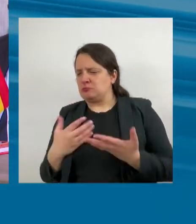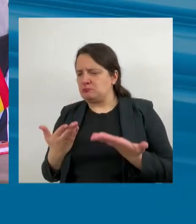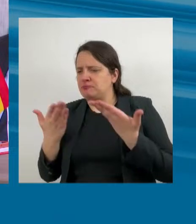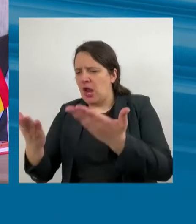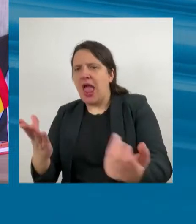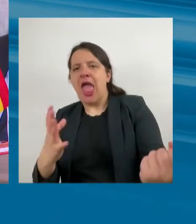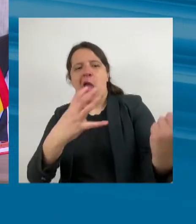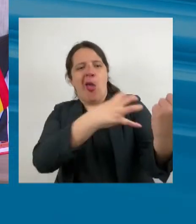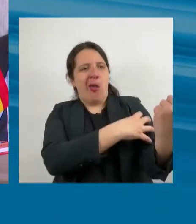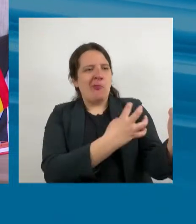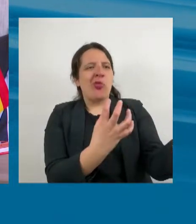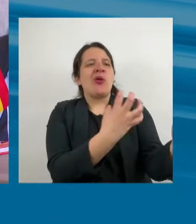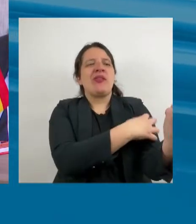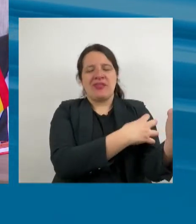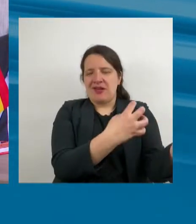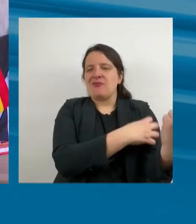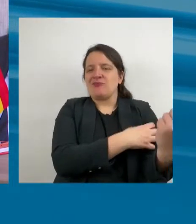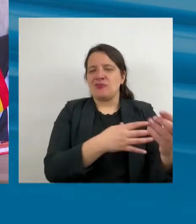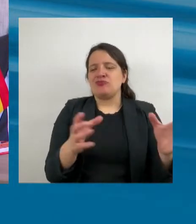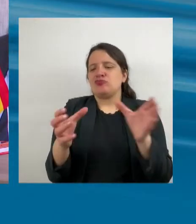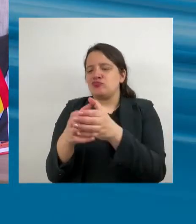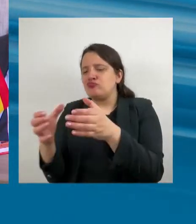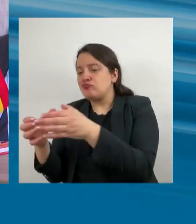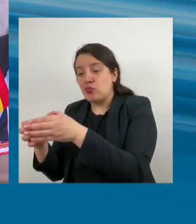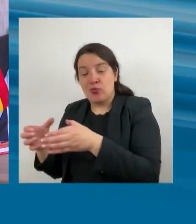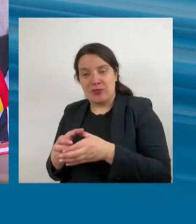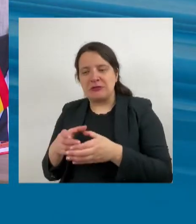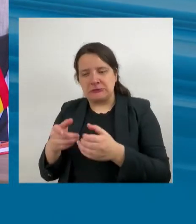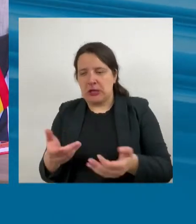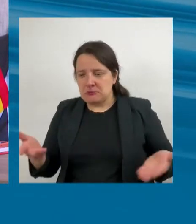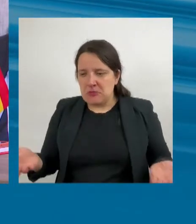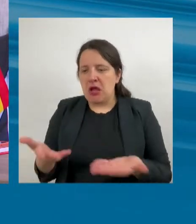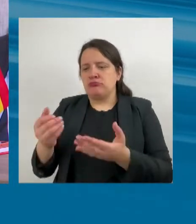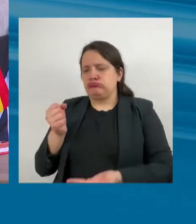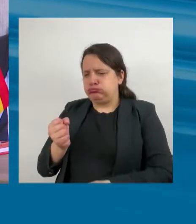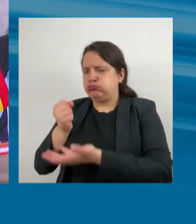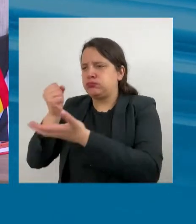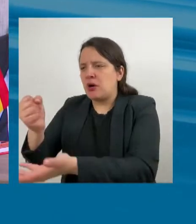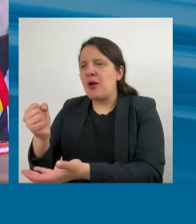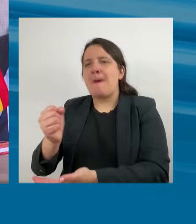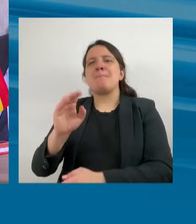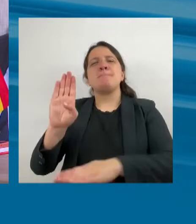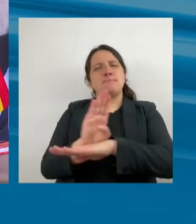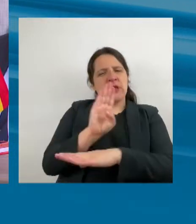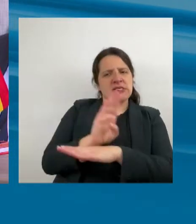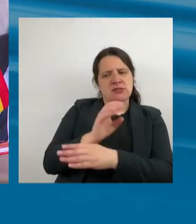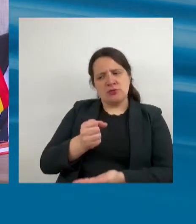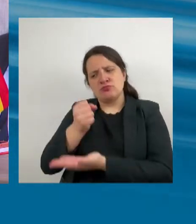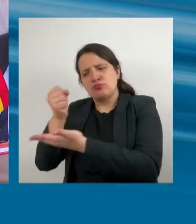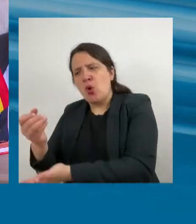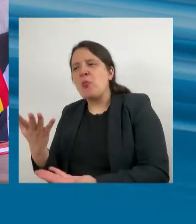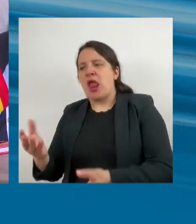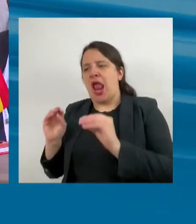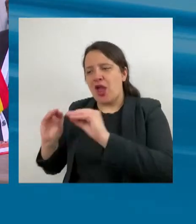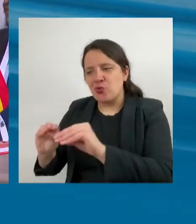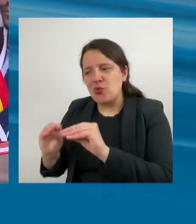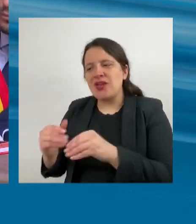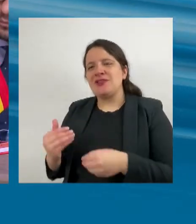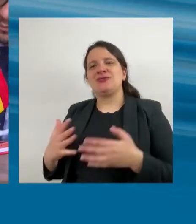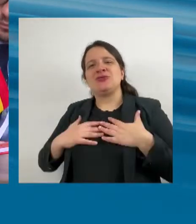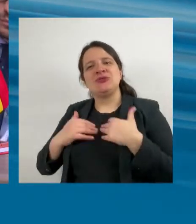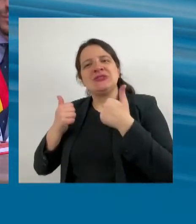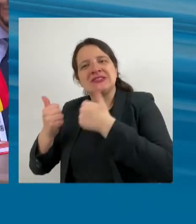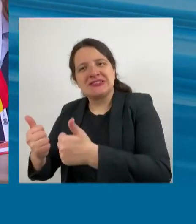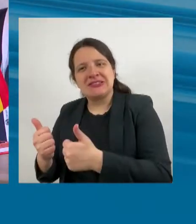education, healthcare, and entrepreneurial resources. We are also addressing systemic barriers